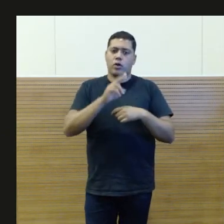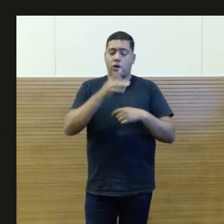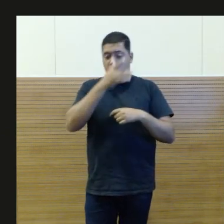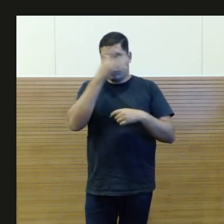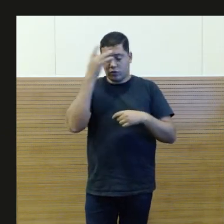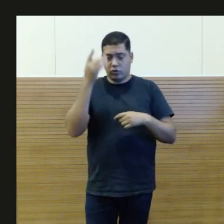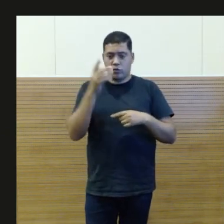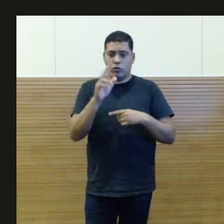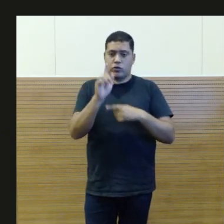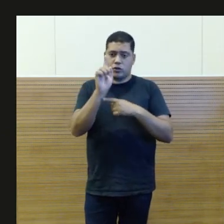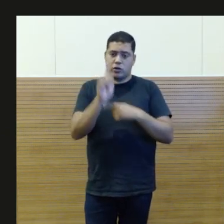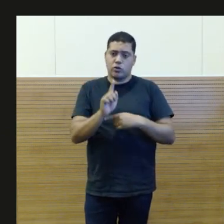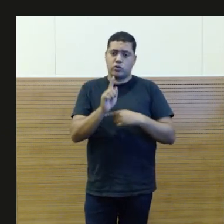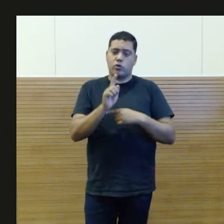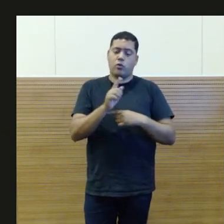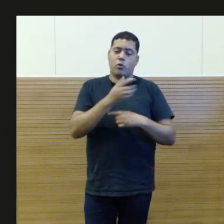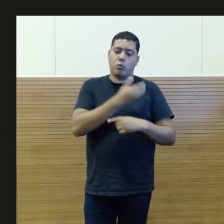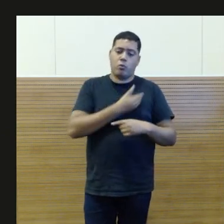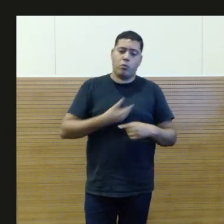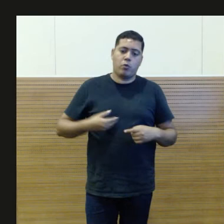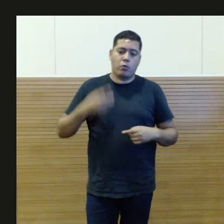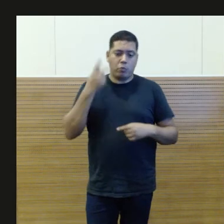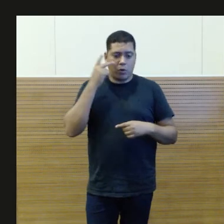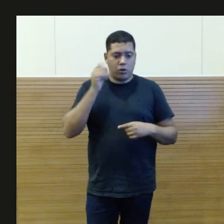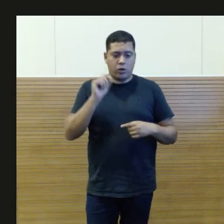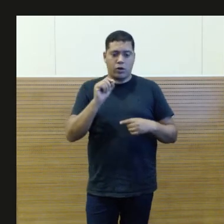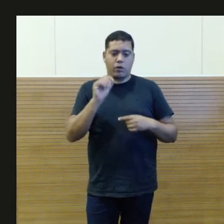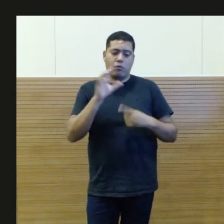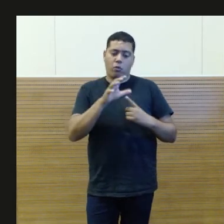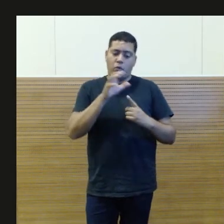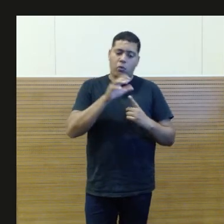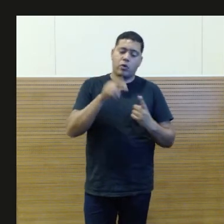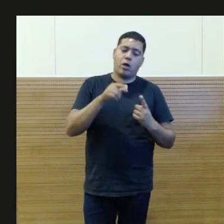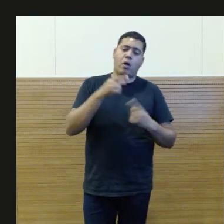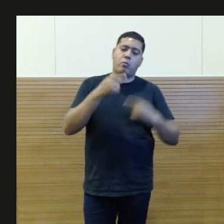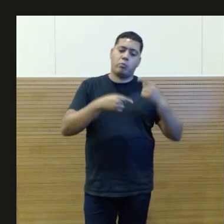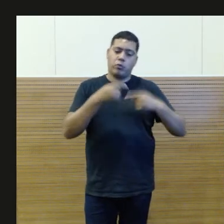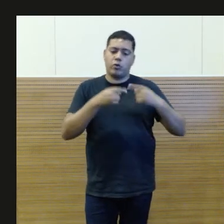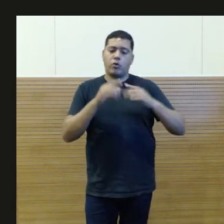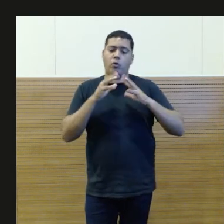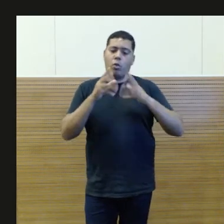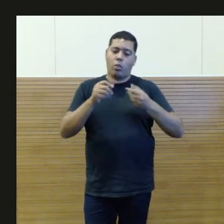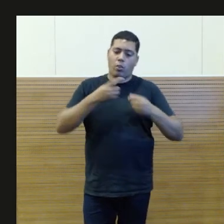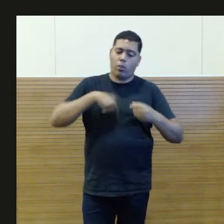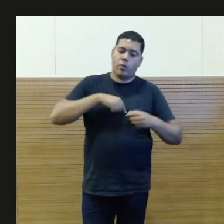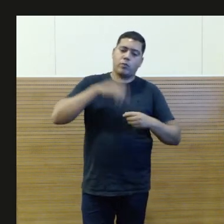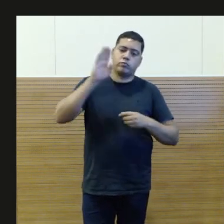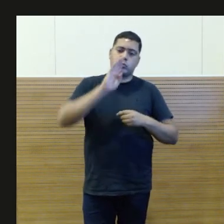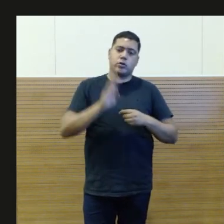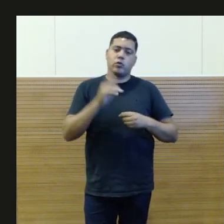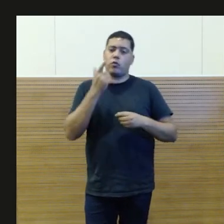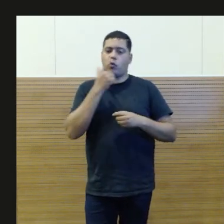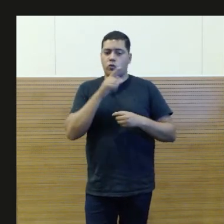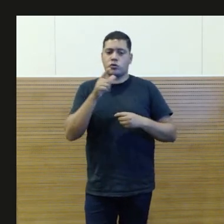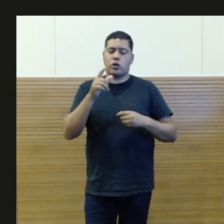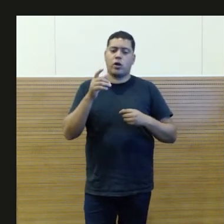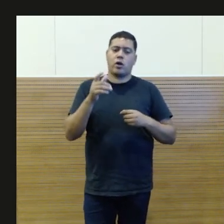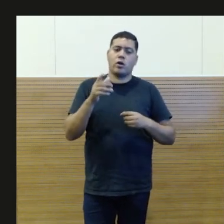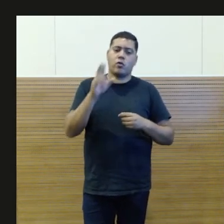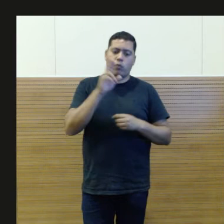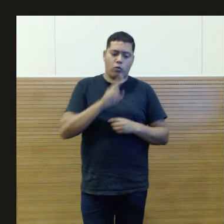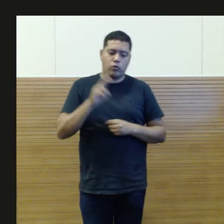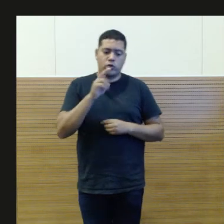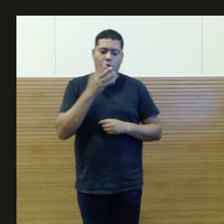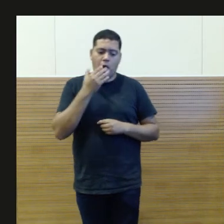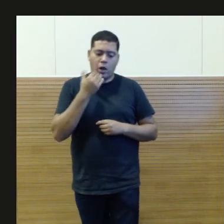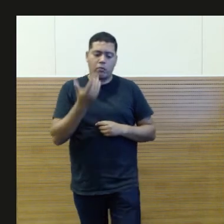out the professionals, not only the nutritionists, to incorporate the healthy food into their routine.